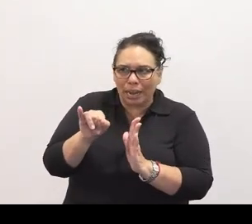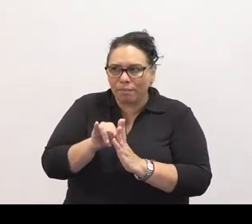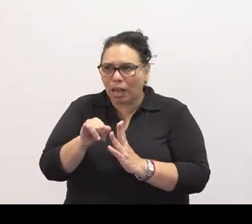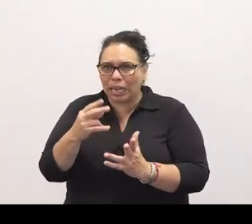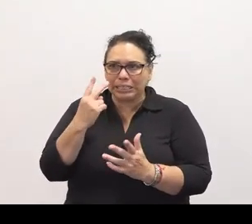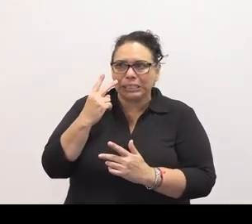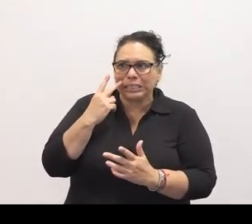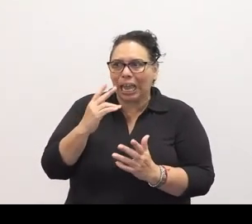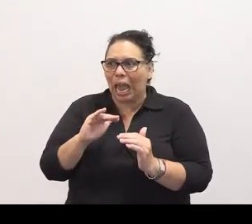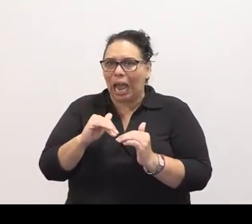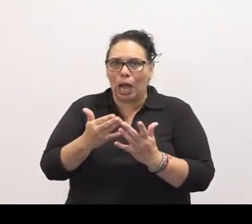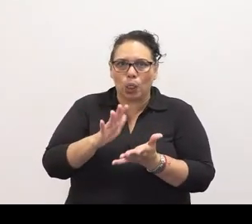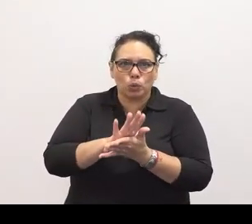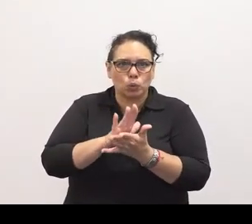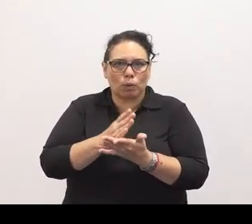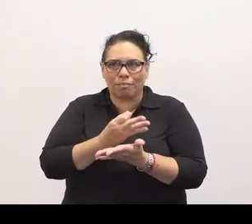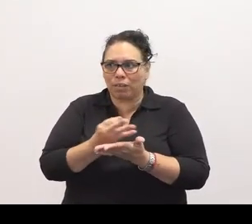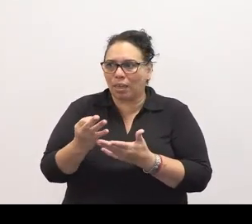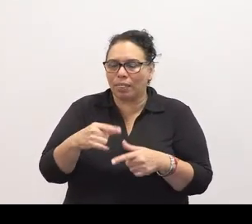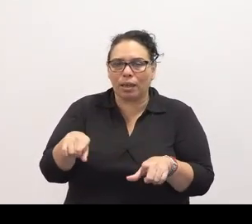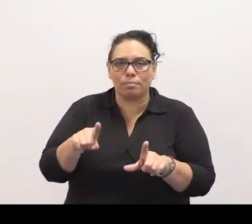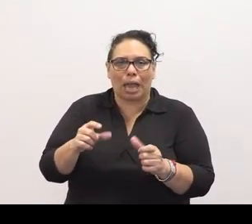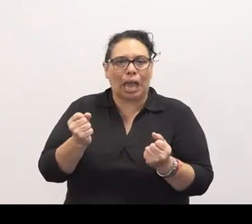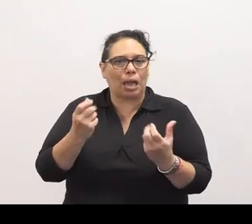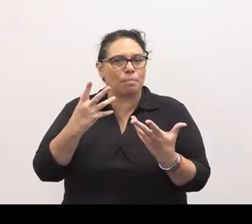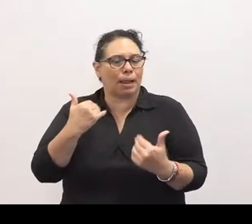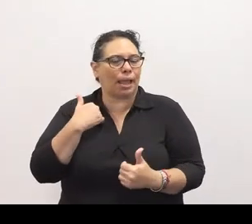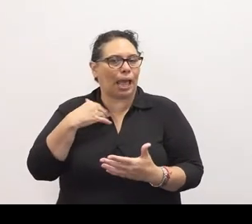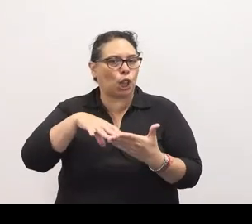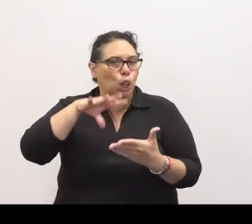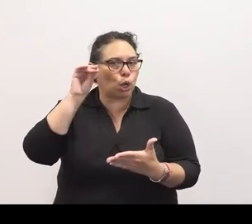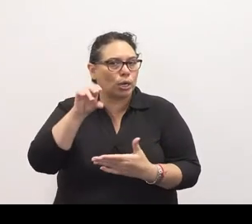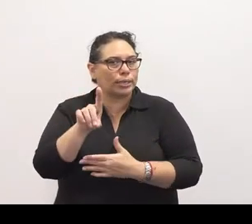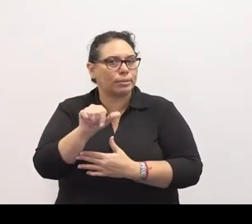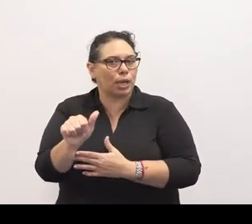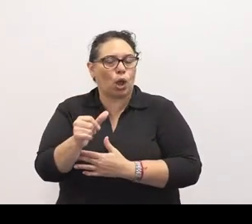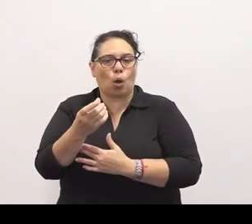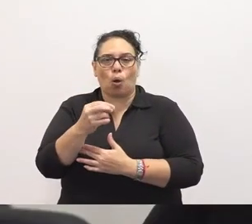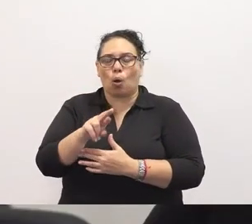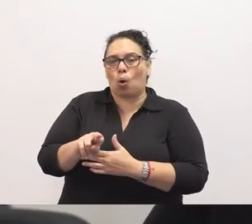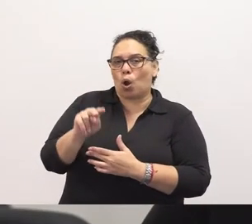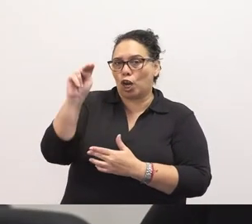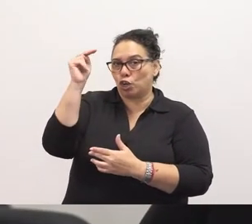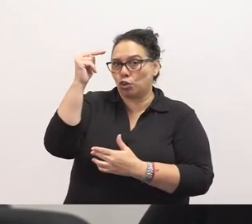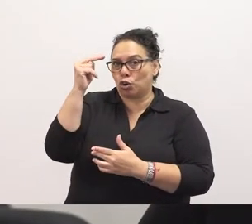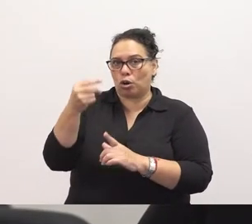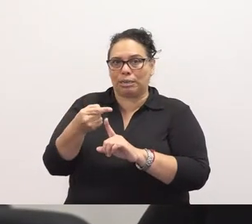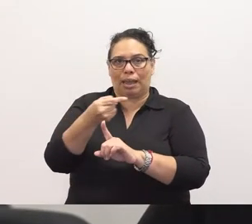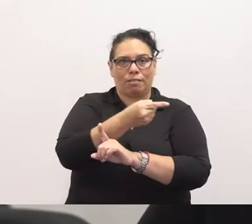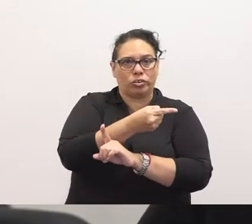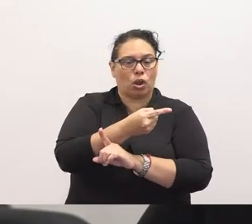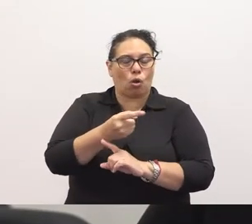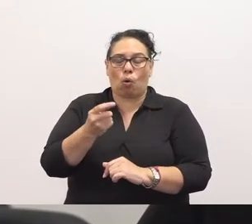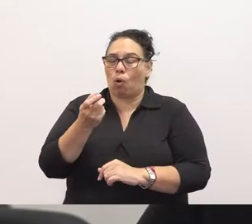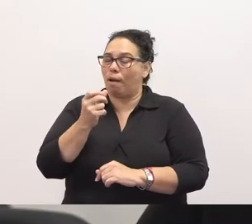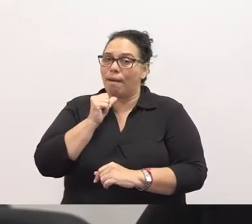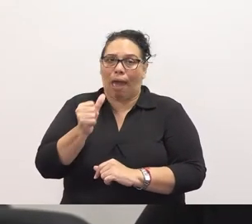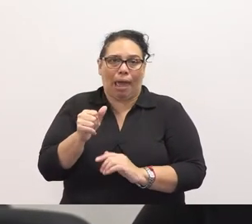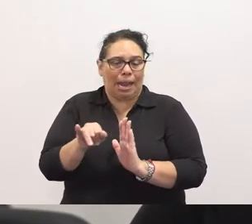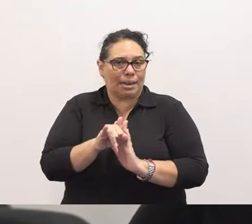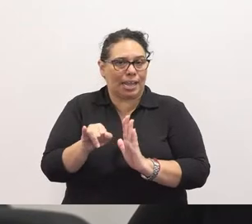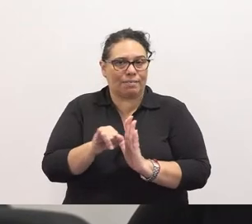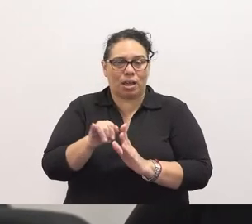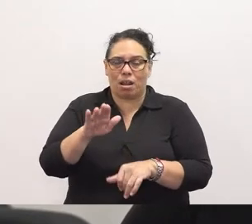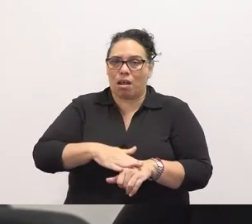them? How many of the retained students had learning disabilities or were neurodivergent or were not identified in time to receive